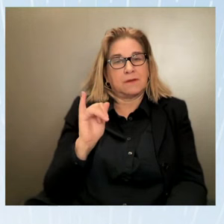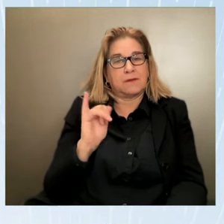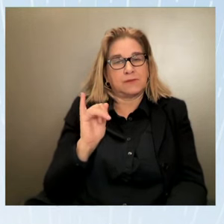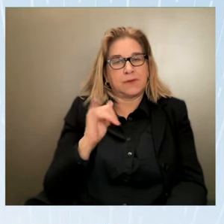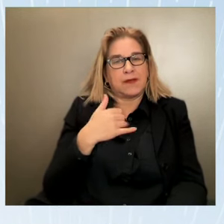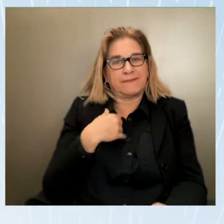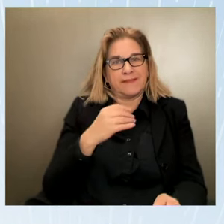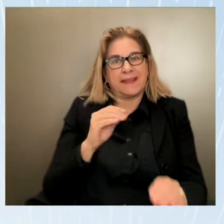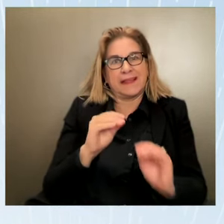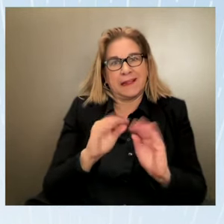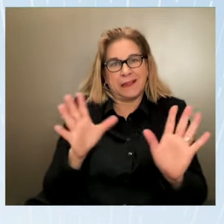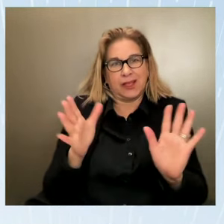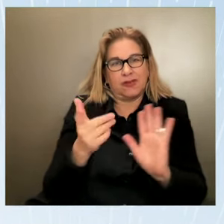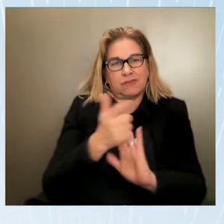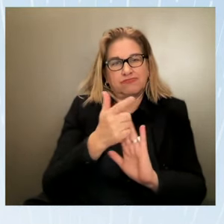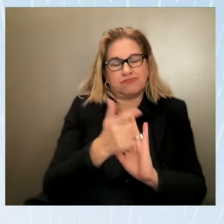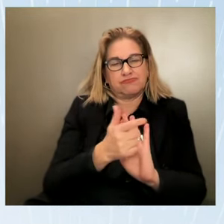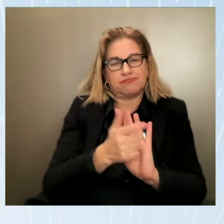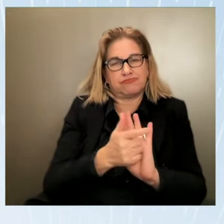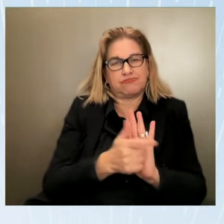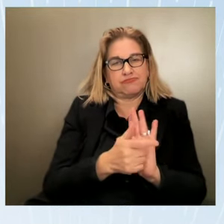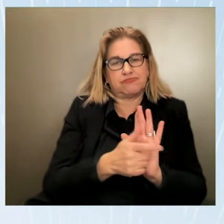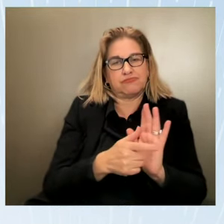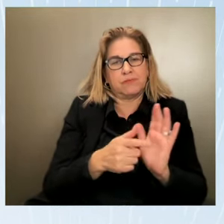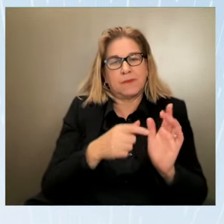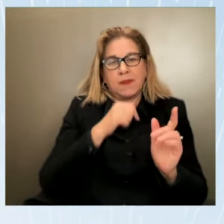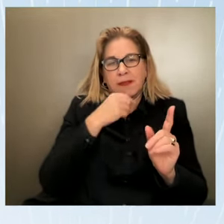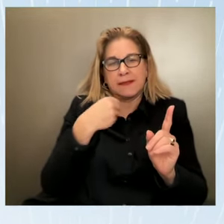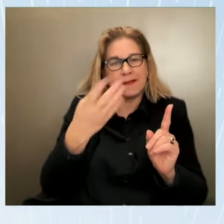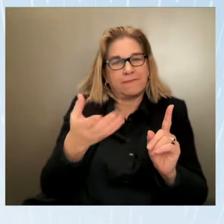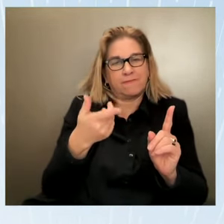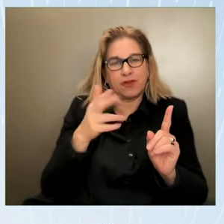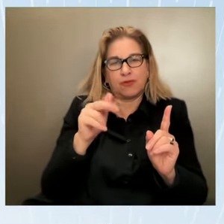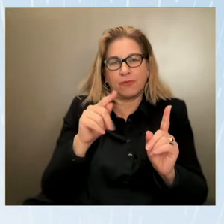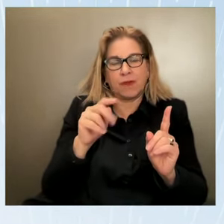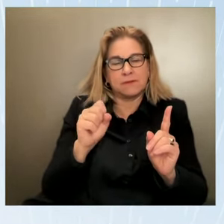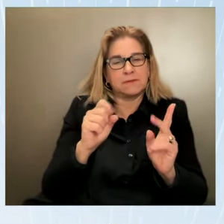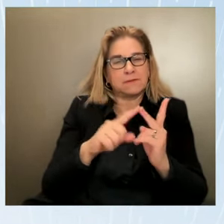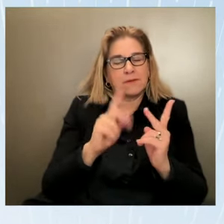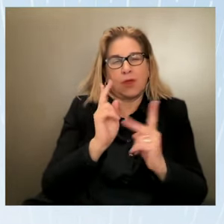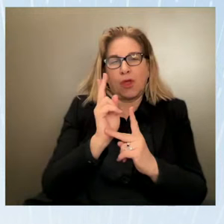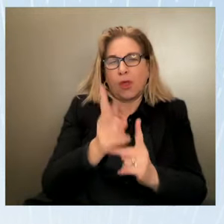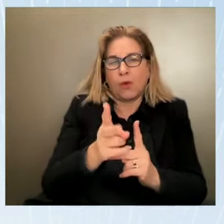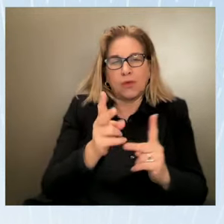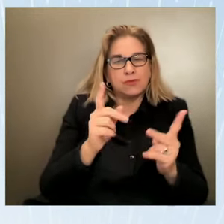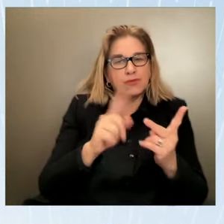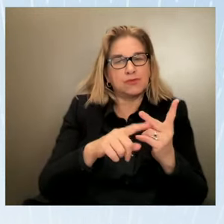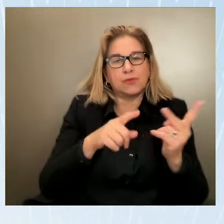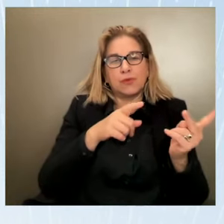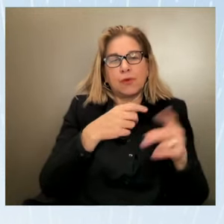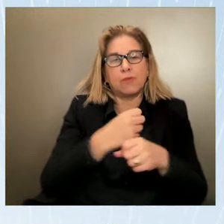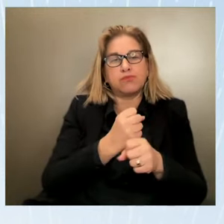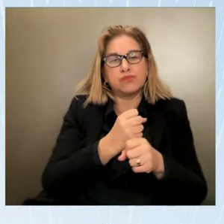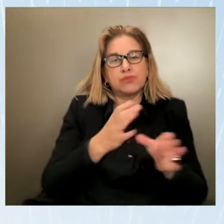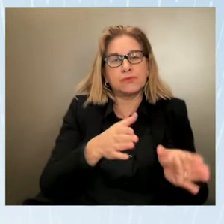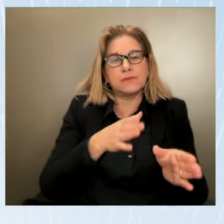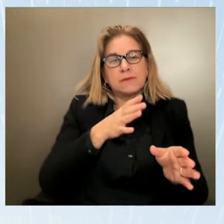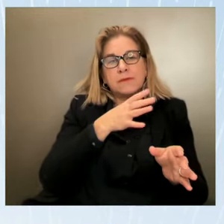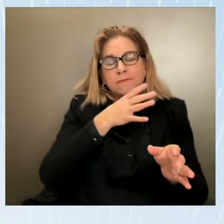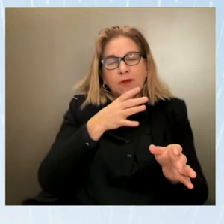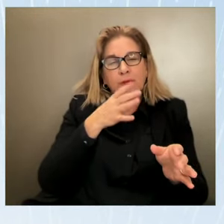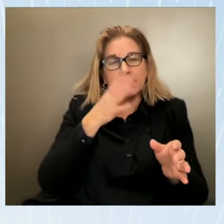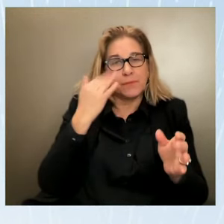producers with labor violations, most certainly including human trafficking, our ability to enforce this is only as good